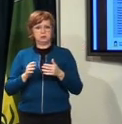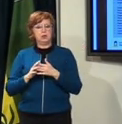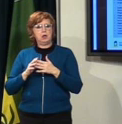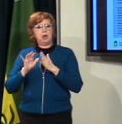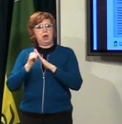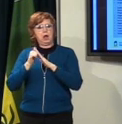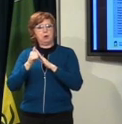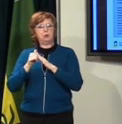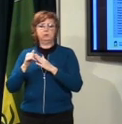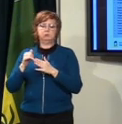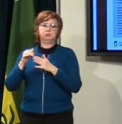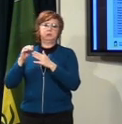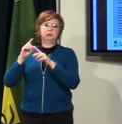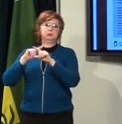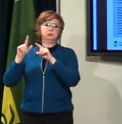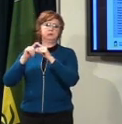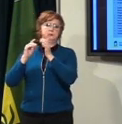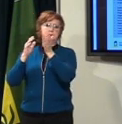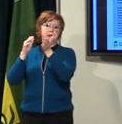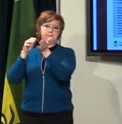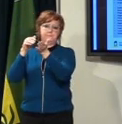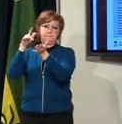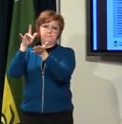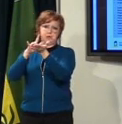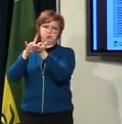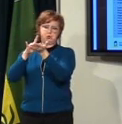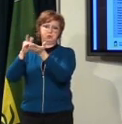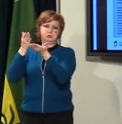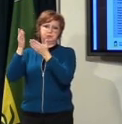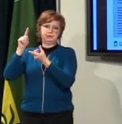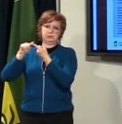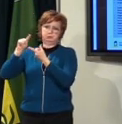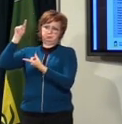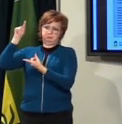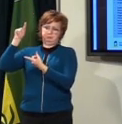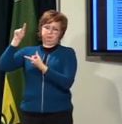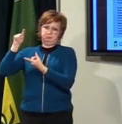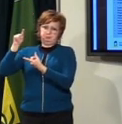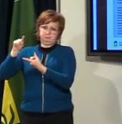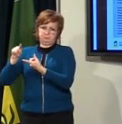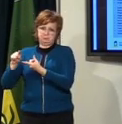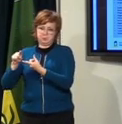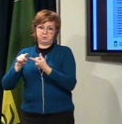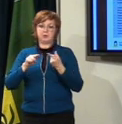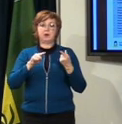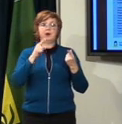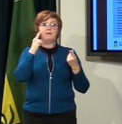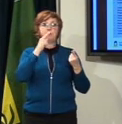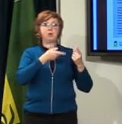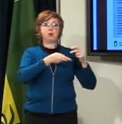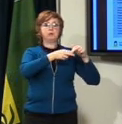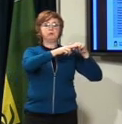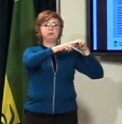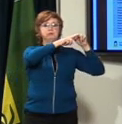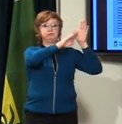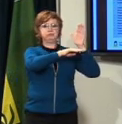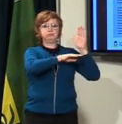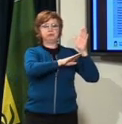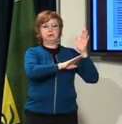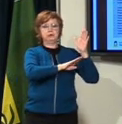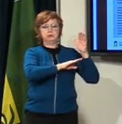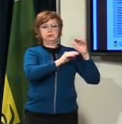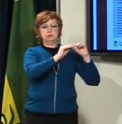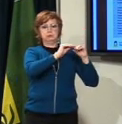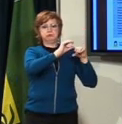order to create capacity and resources for redeployment. And in this process, we asked our frontline clinical